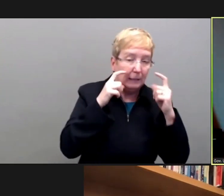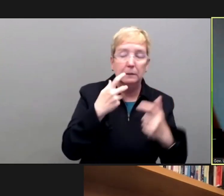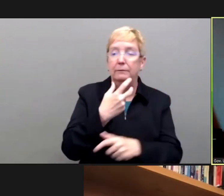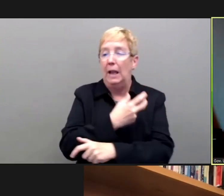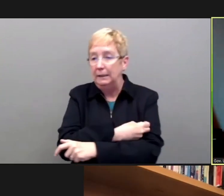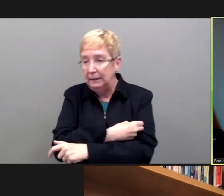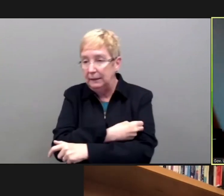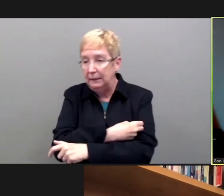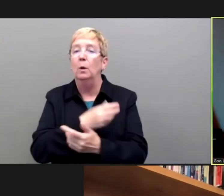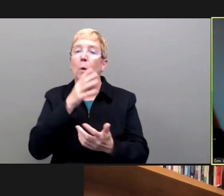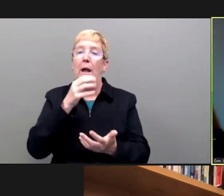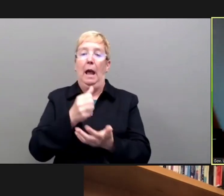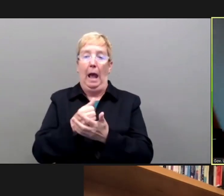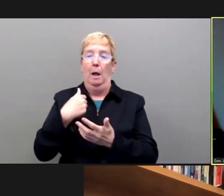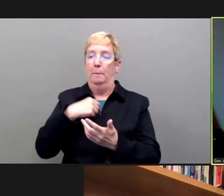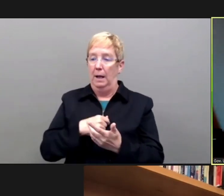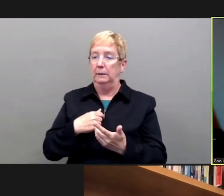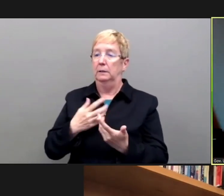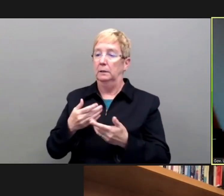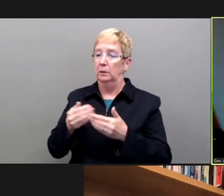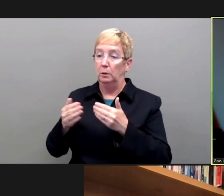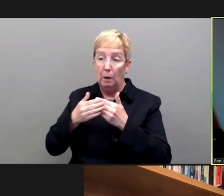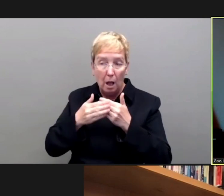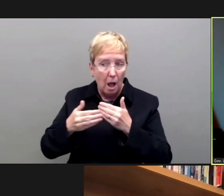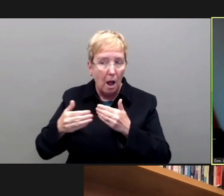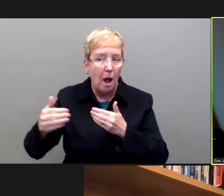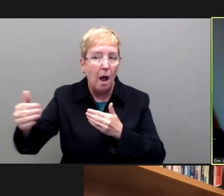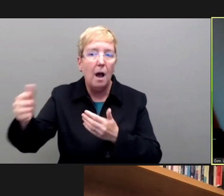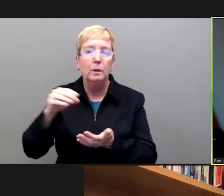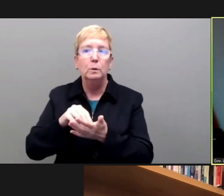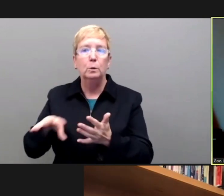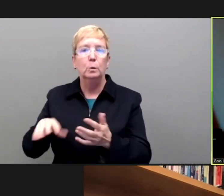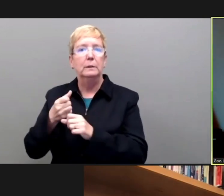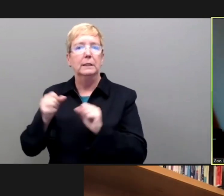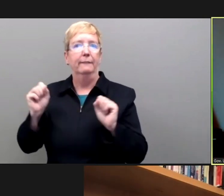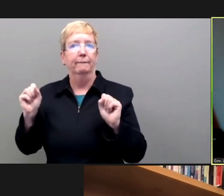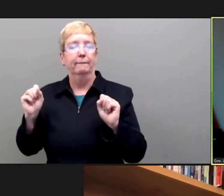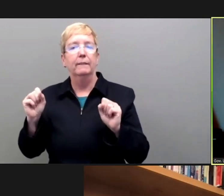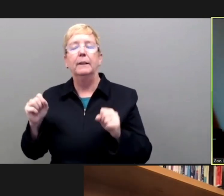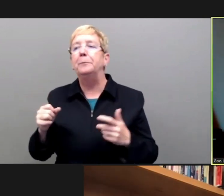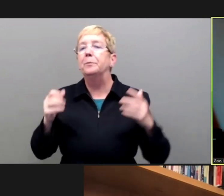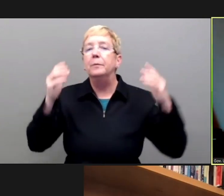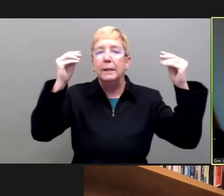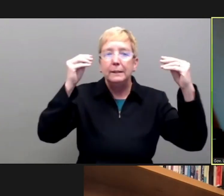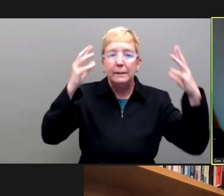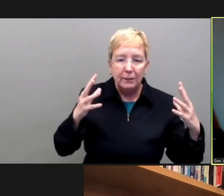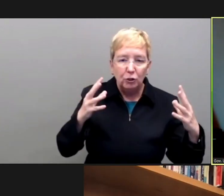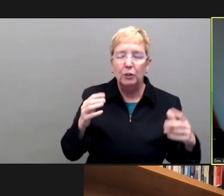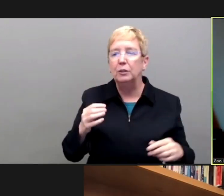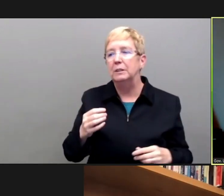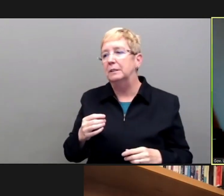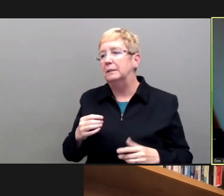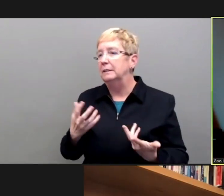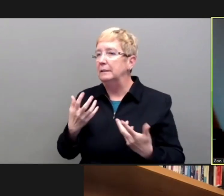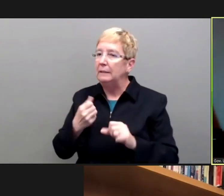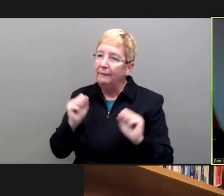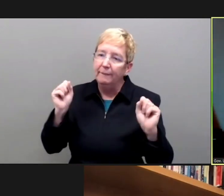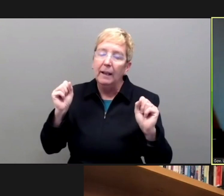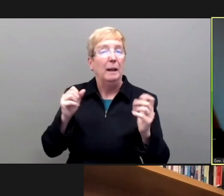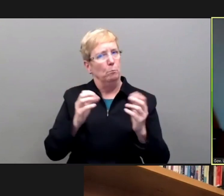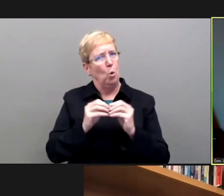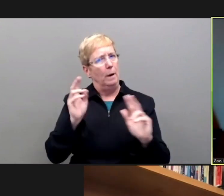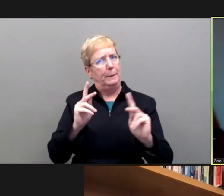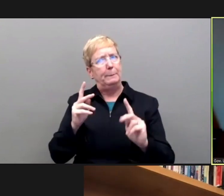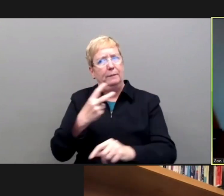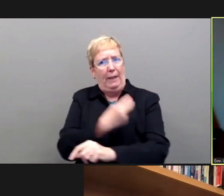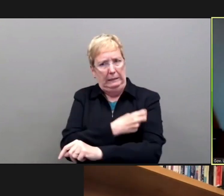to a place where students are as safe as they can be, educators are as safe as they can be, and we're getting more people